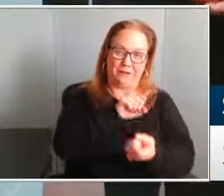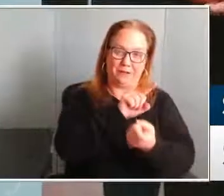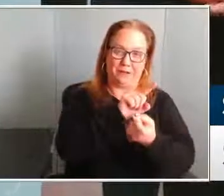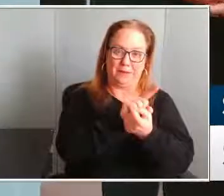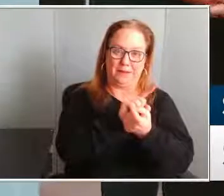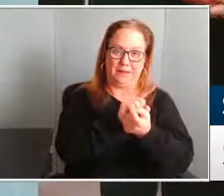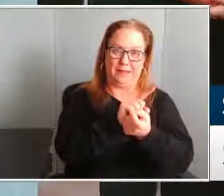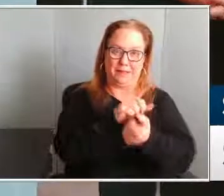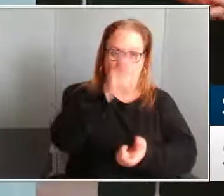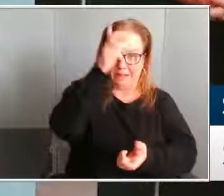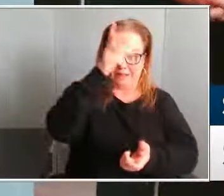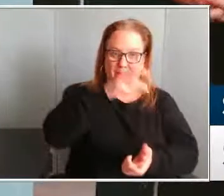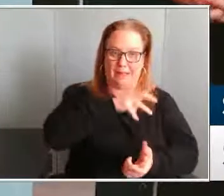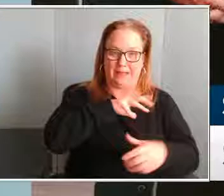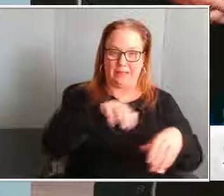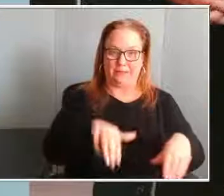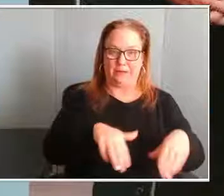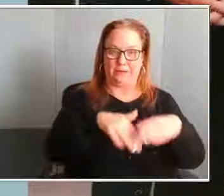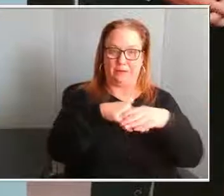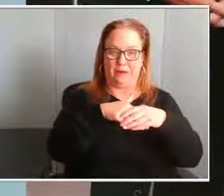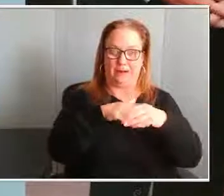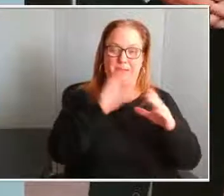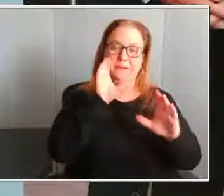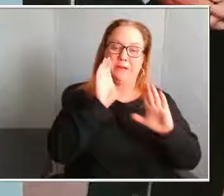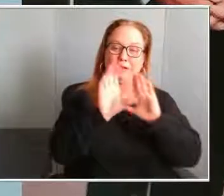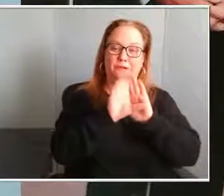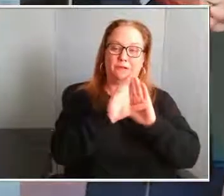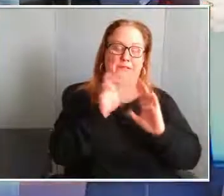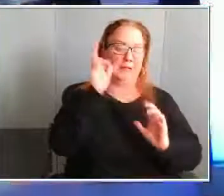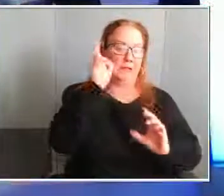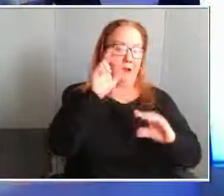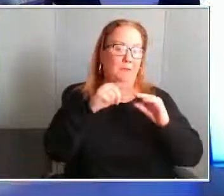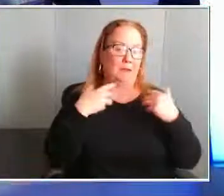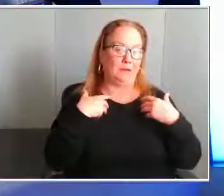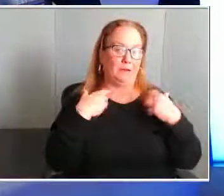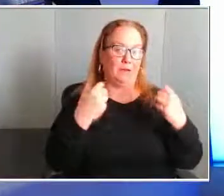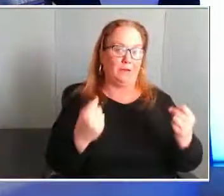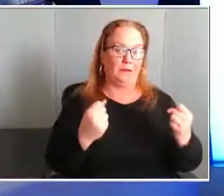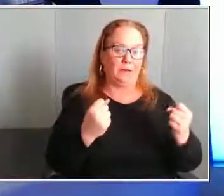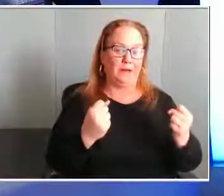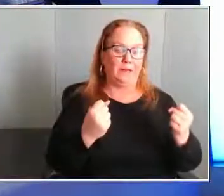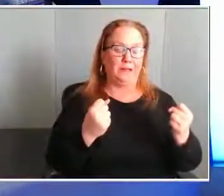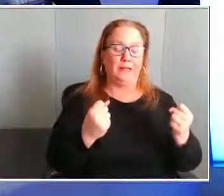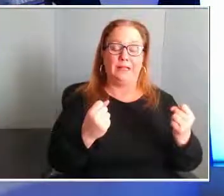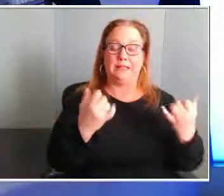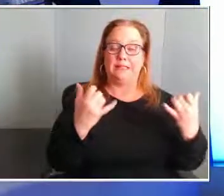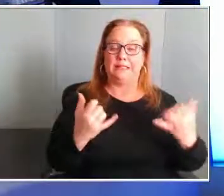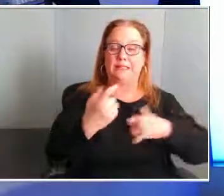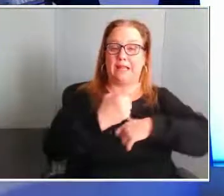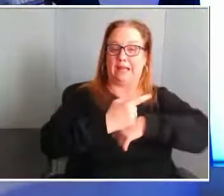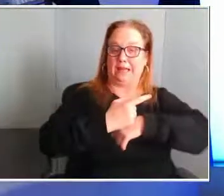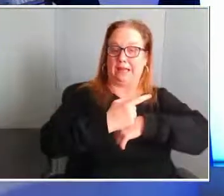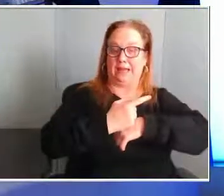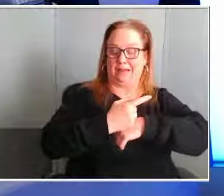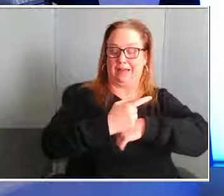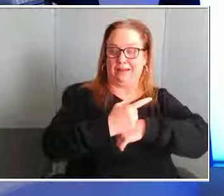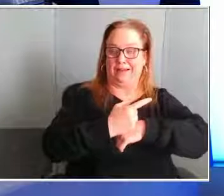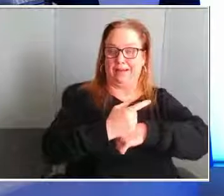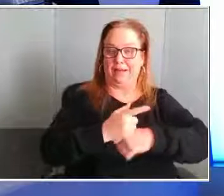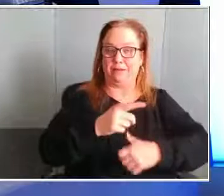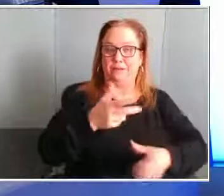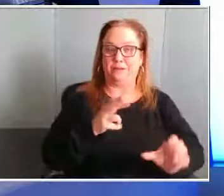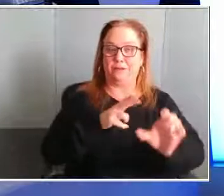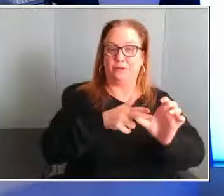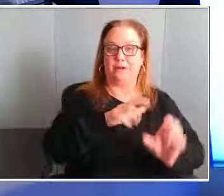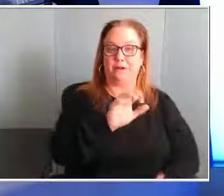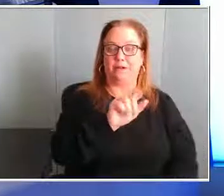photos and hear all about his recovery. Here with me now are two doctors who helped make that recovery possible. Dr. Colleen